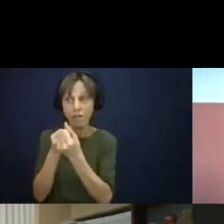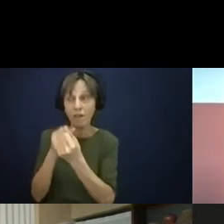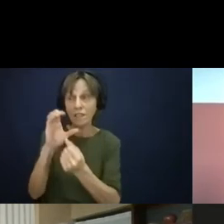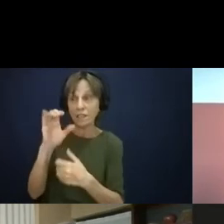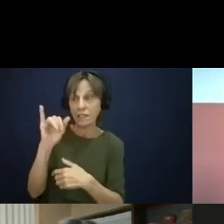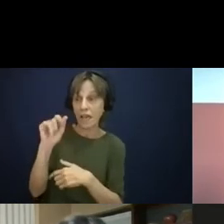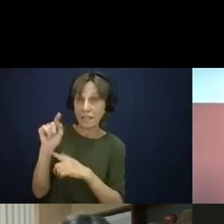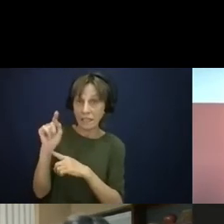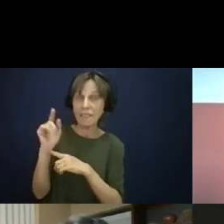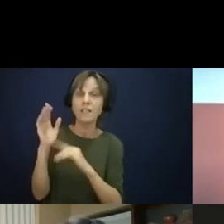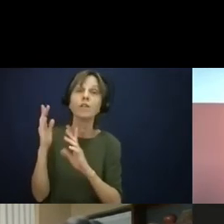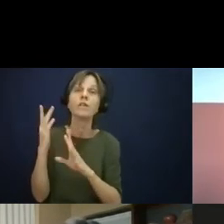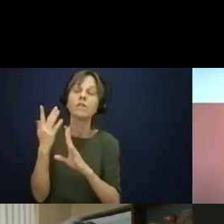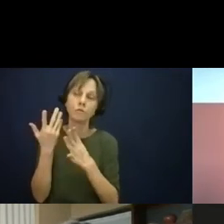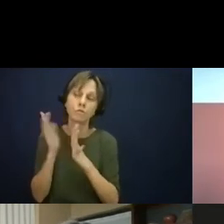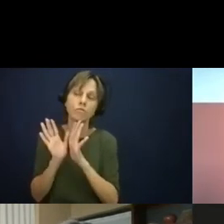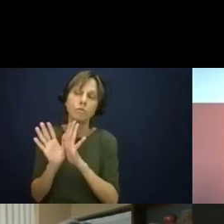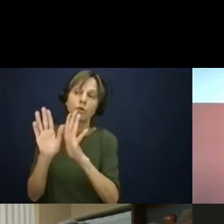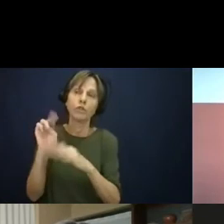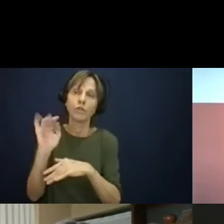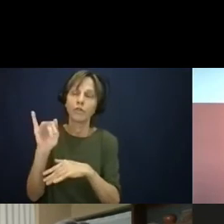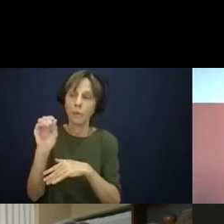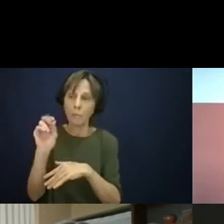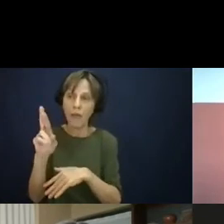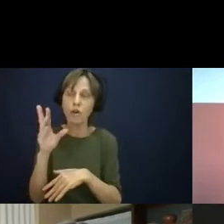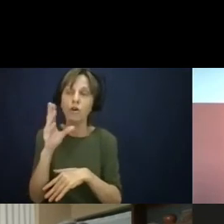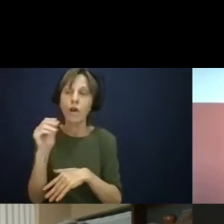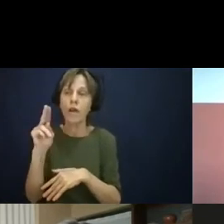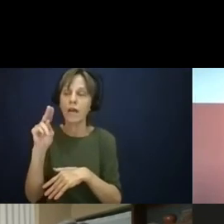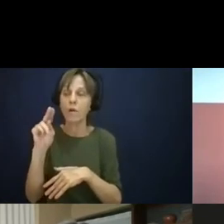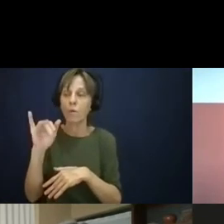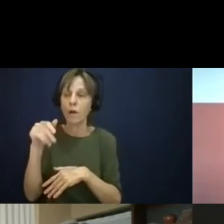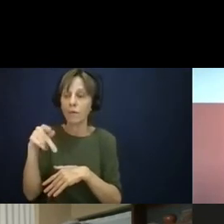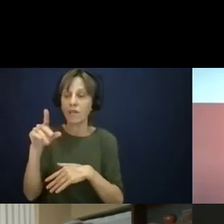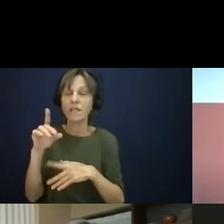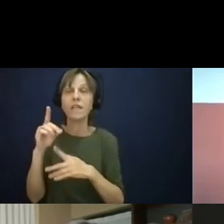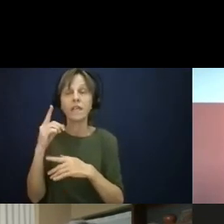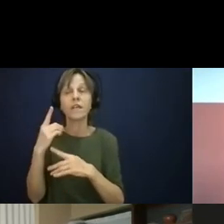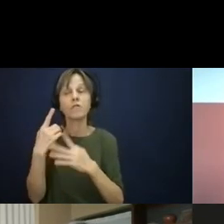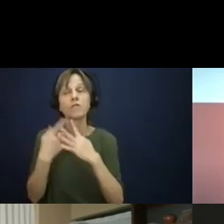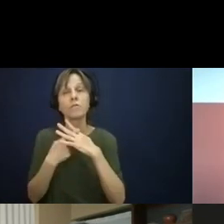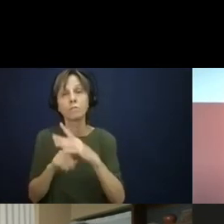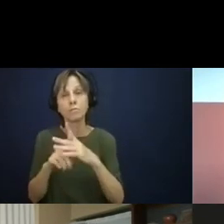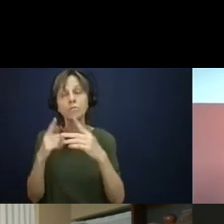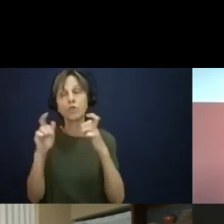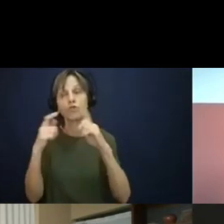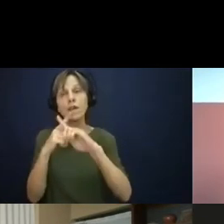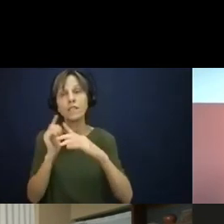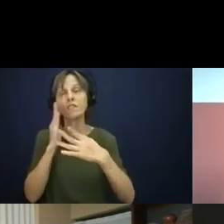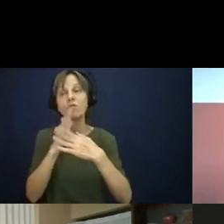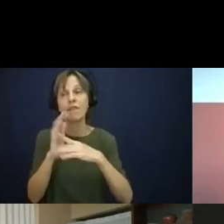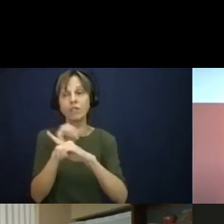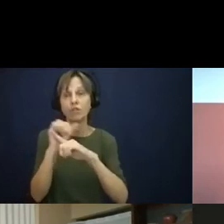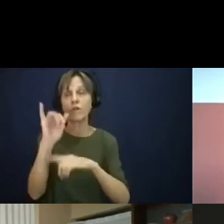to push the mayor and NYPD to launch crisis intervention training, which is a training that educates and teaches police